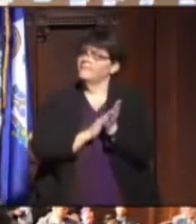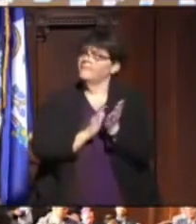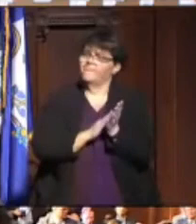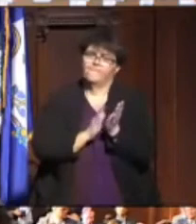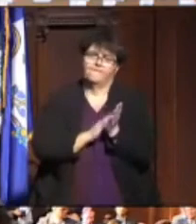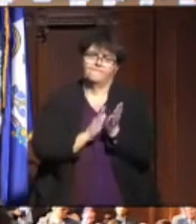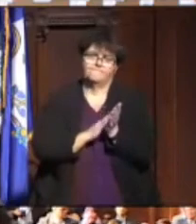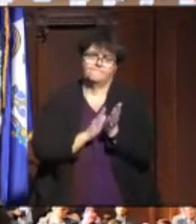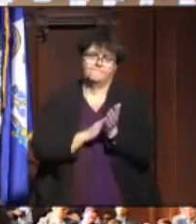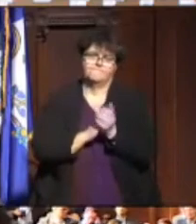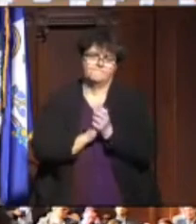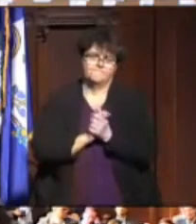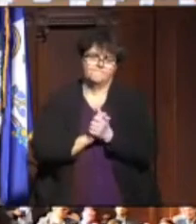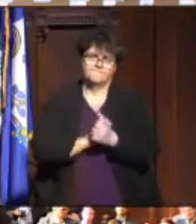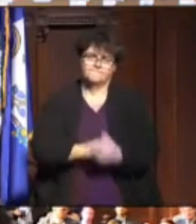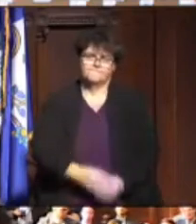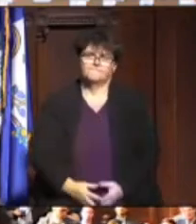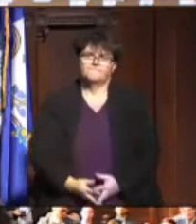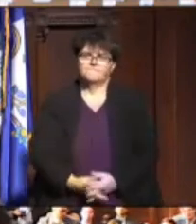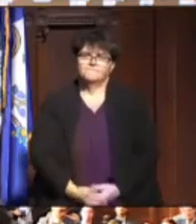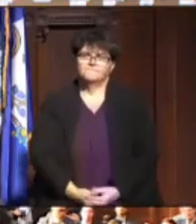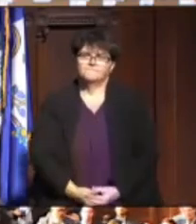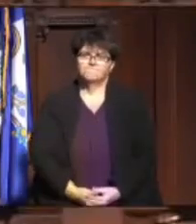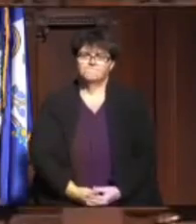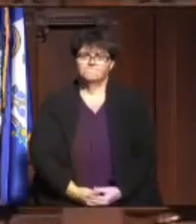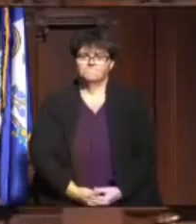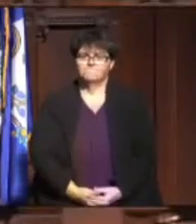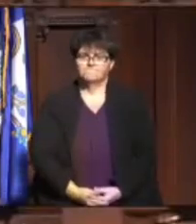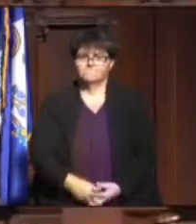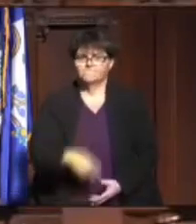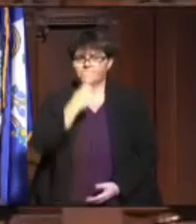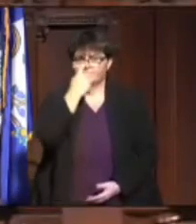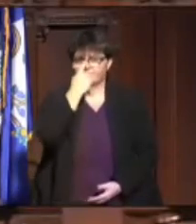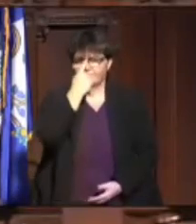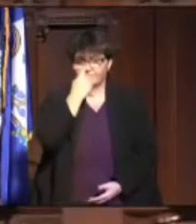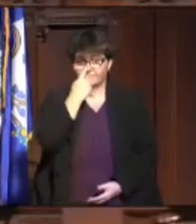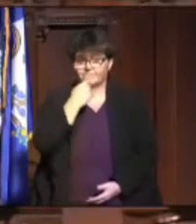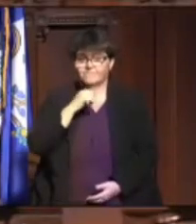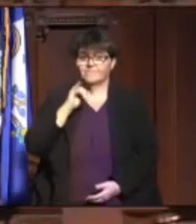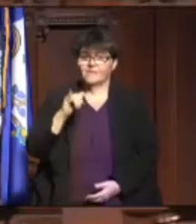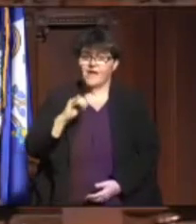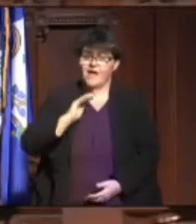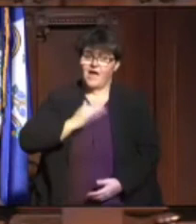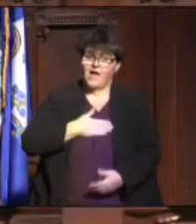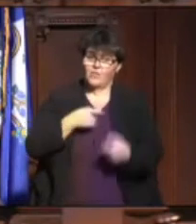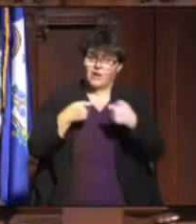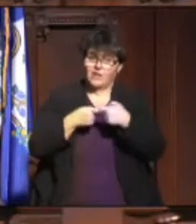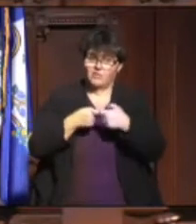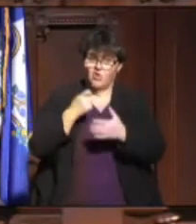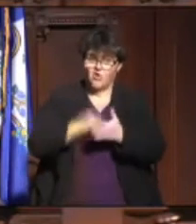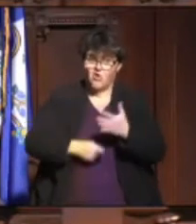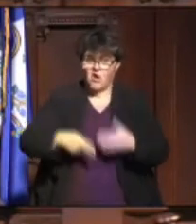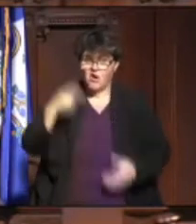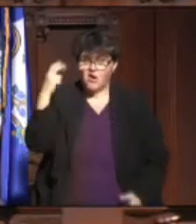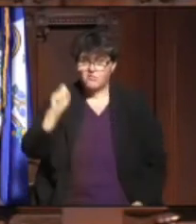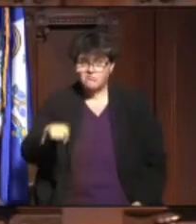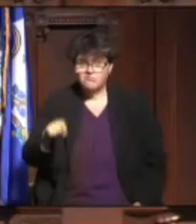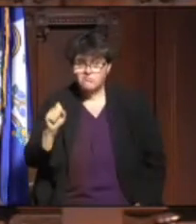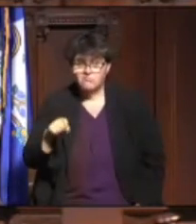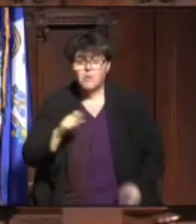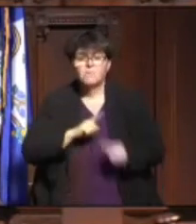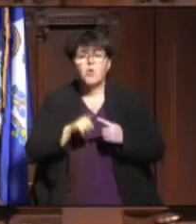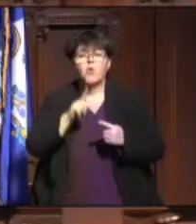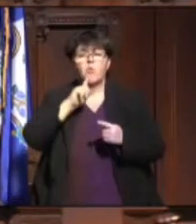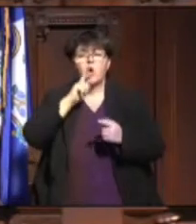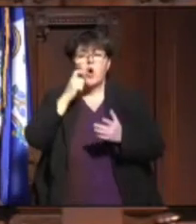I was struck reading that while our electric prices here in Connecticut are too high, our cost per home is about the same as it is in